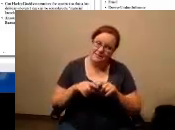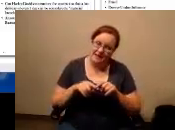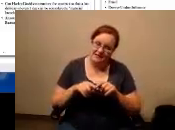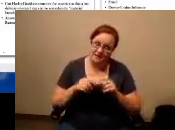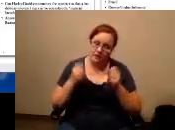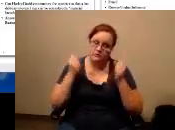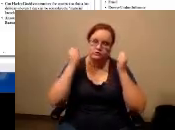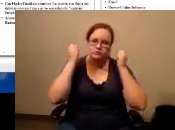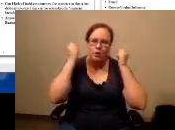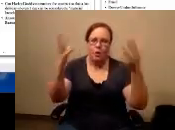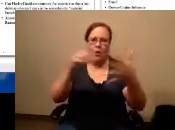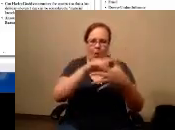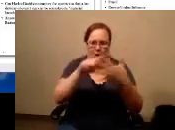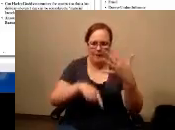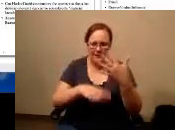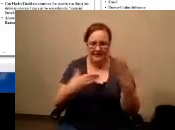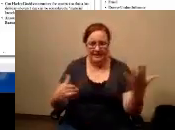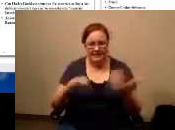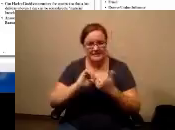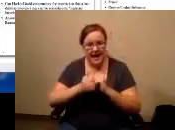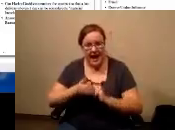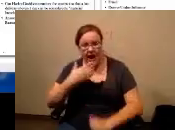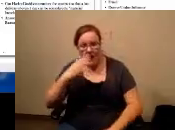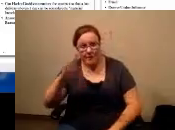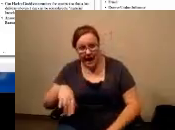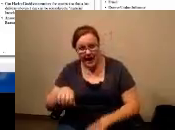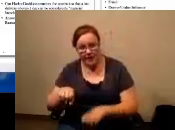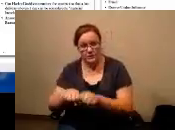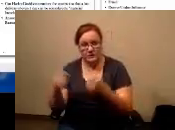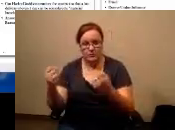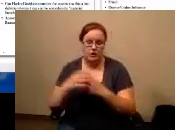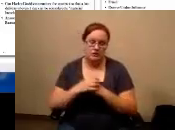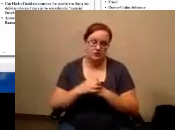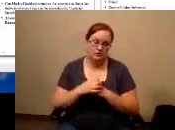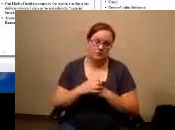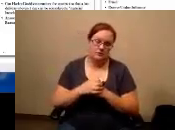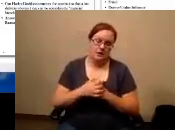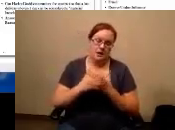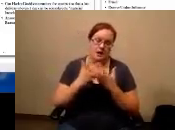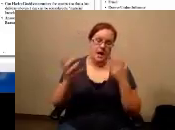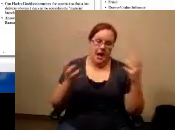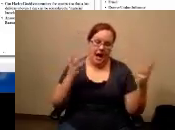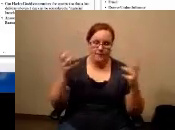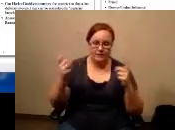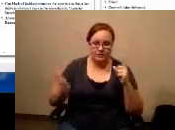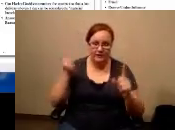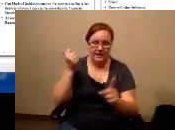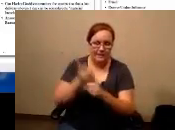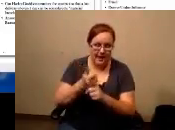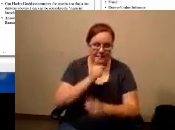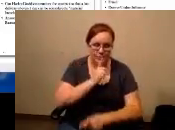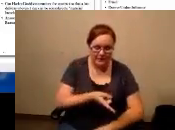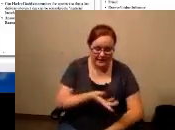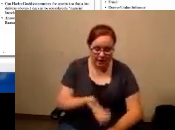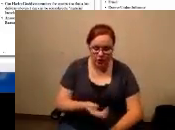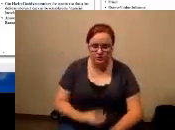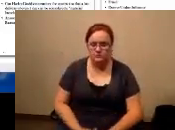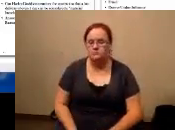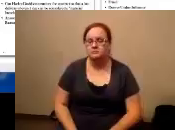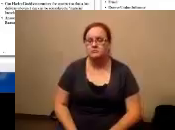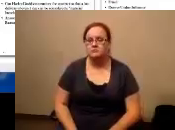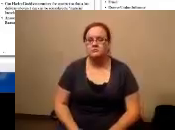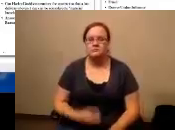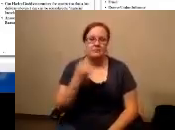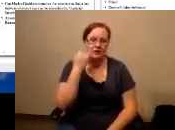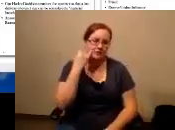so many factors. How bad was the breach? How much of an impact to the tenants and to IBIS overall was it? If it was